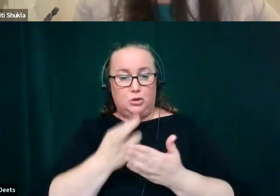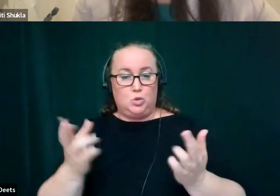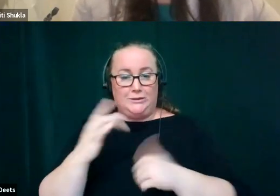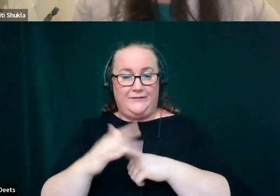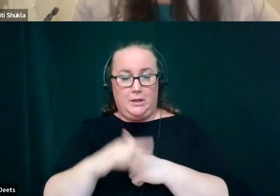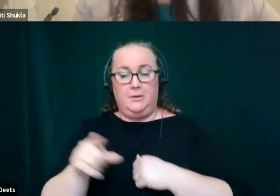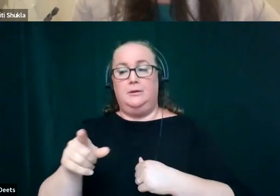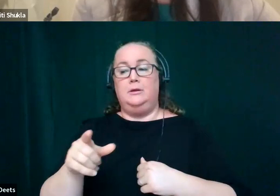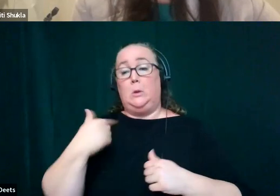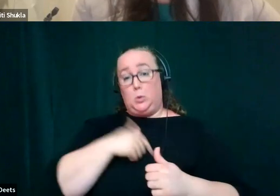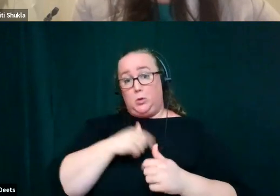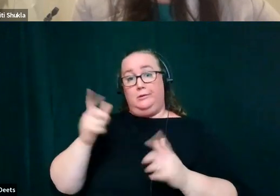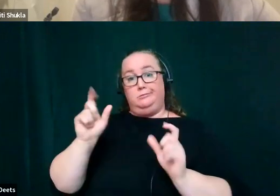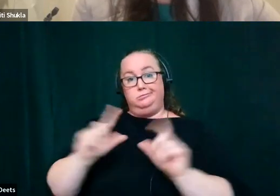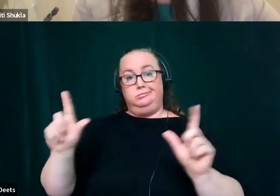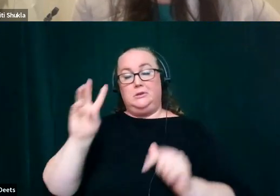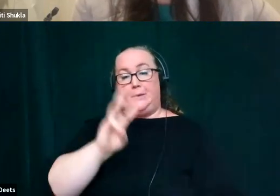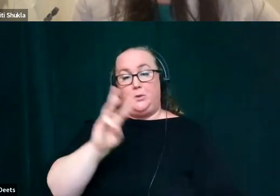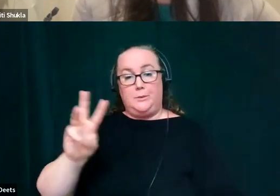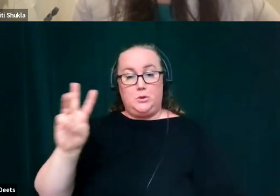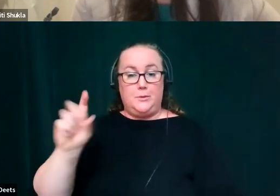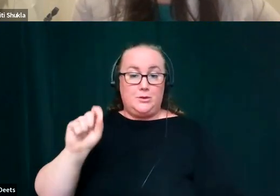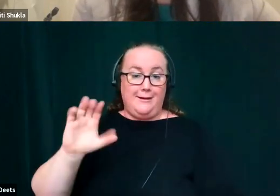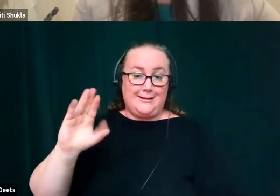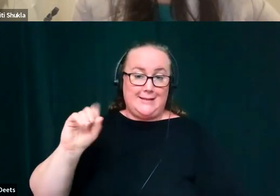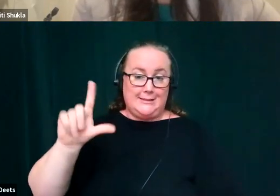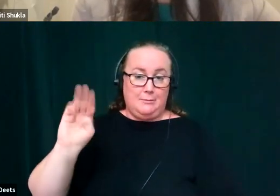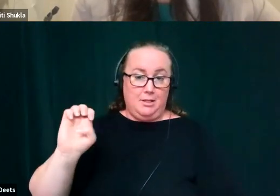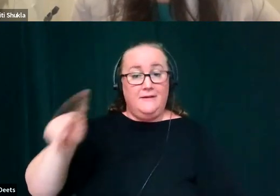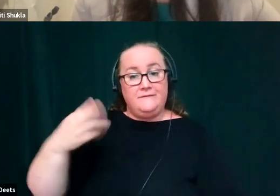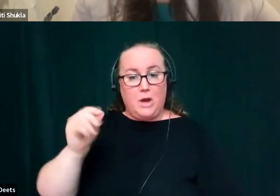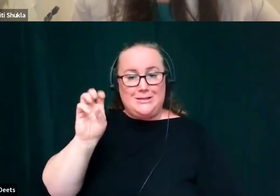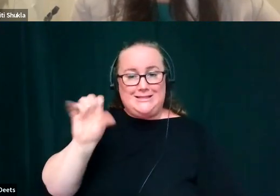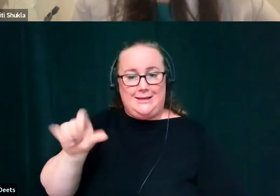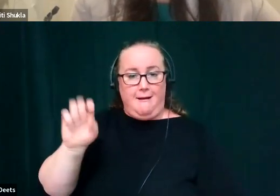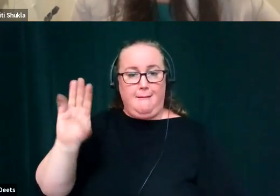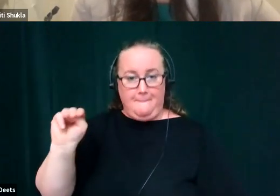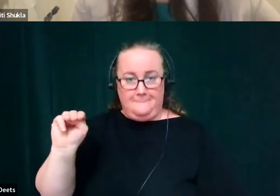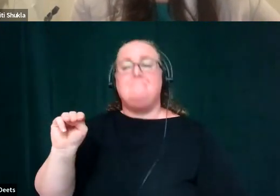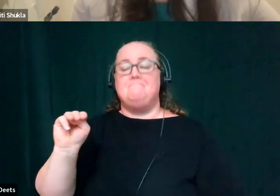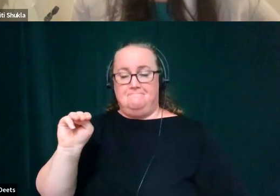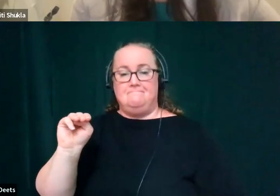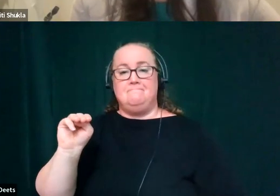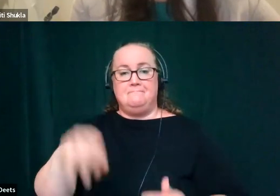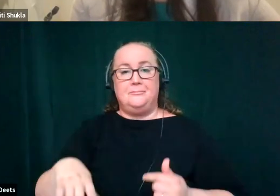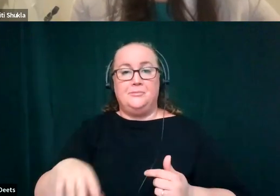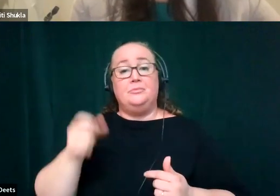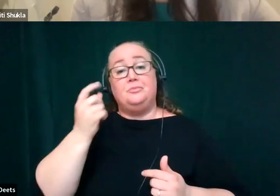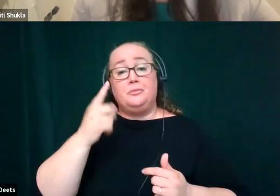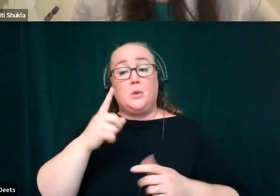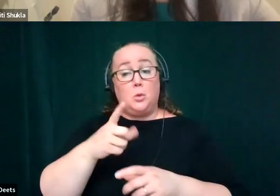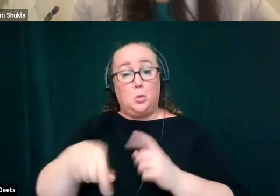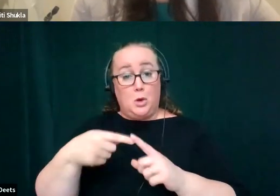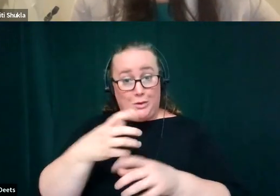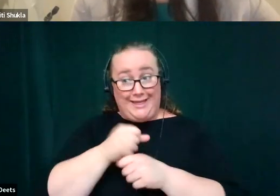website, accessiblepharmacy.com, as well as our YouTube page. Also, when you get the follow-up email, please go ahead and